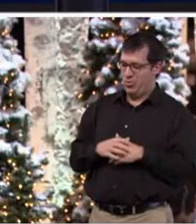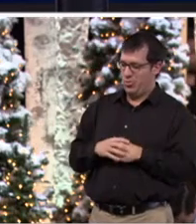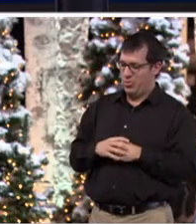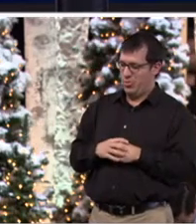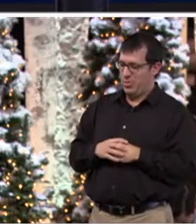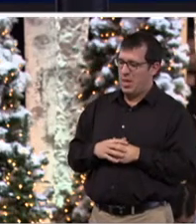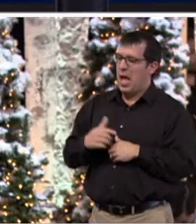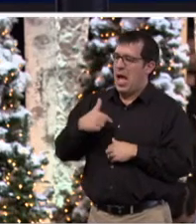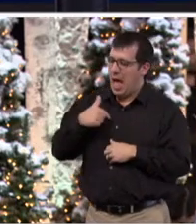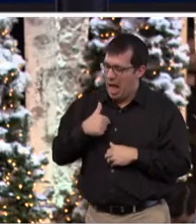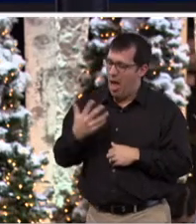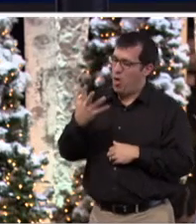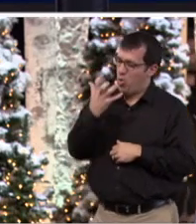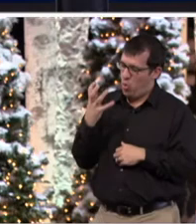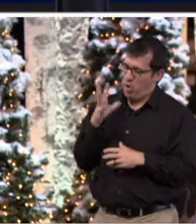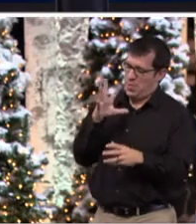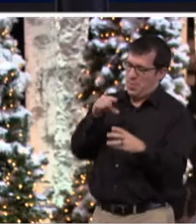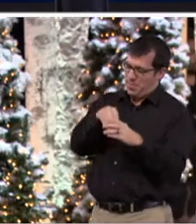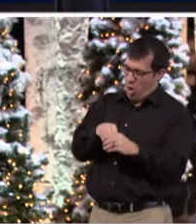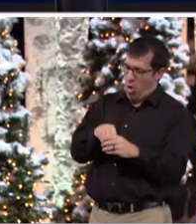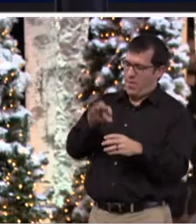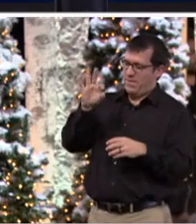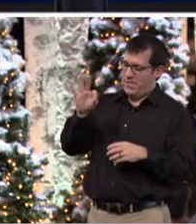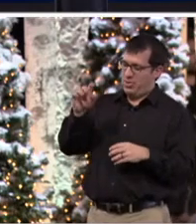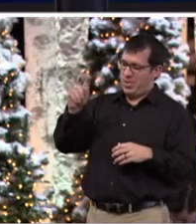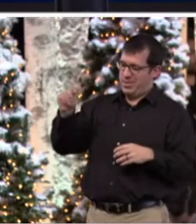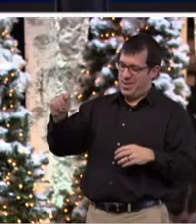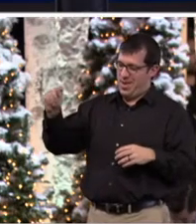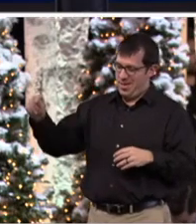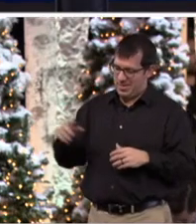I want to be a part of finishing the task.